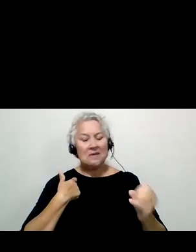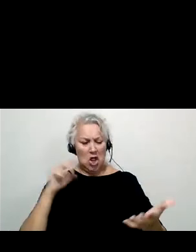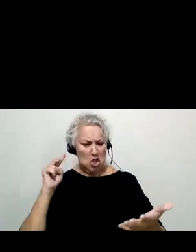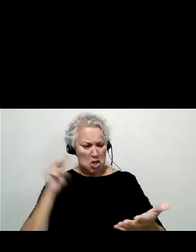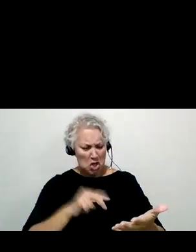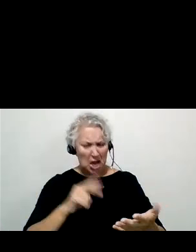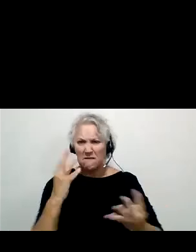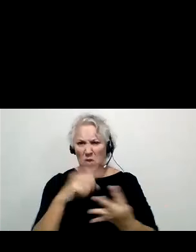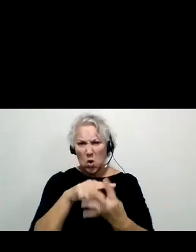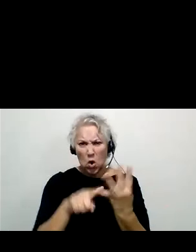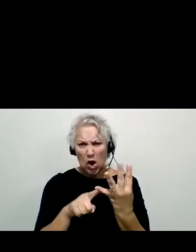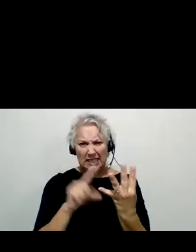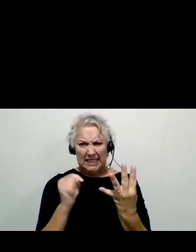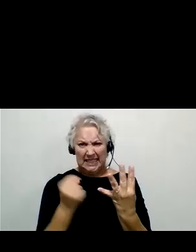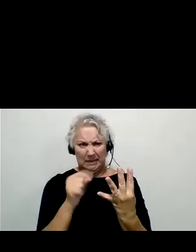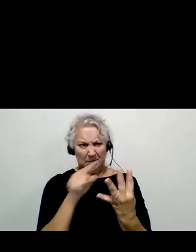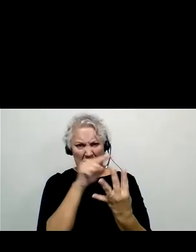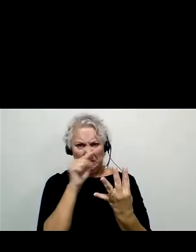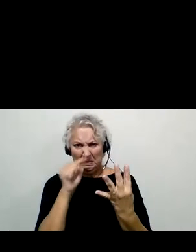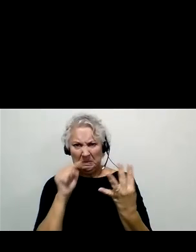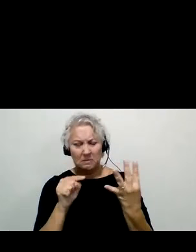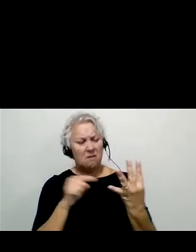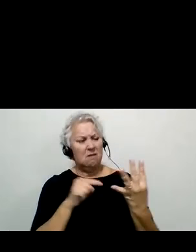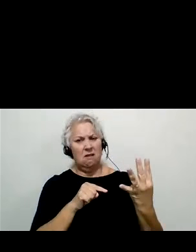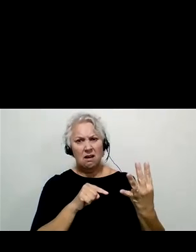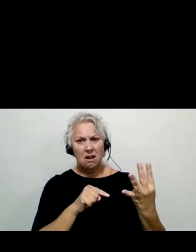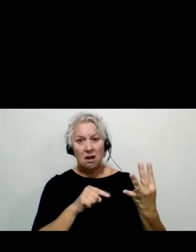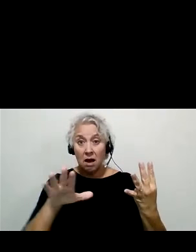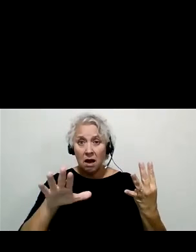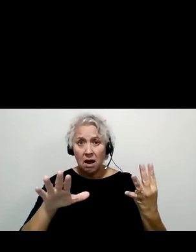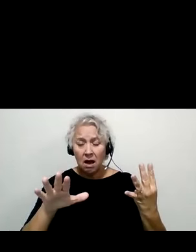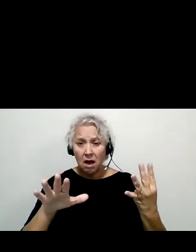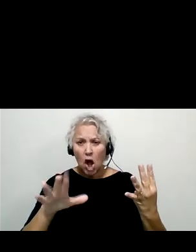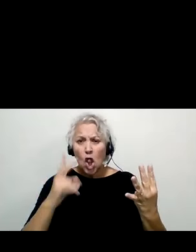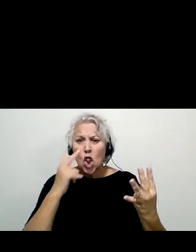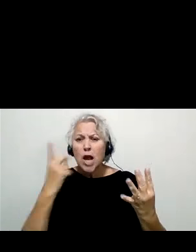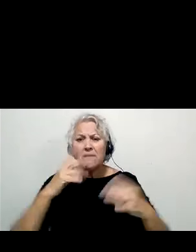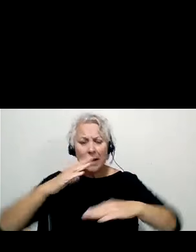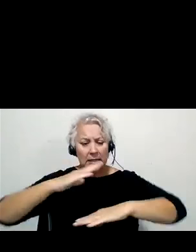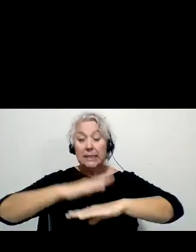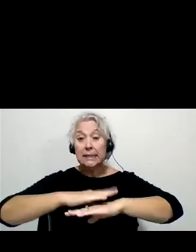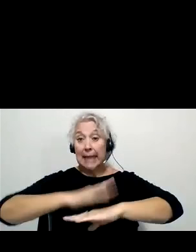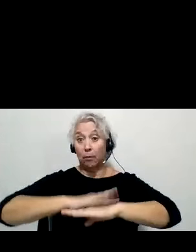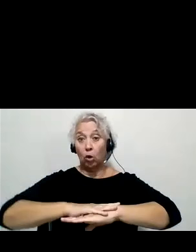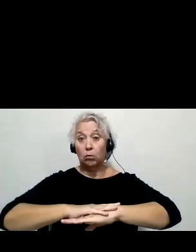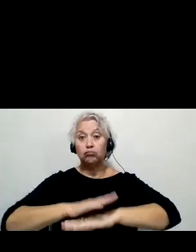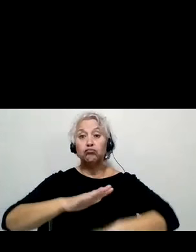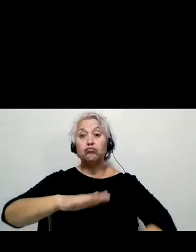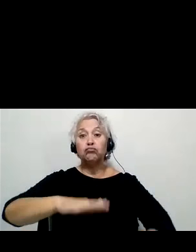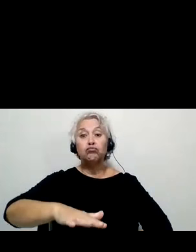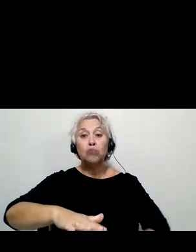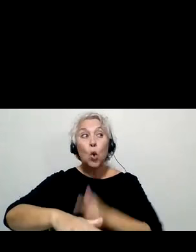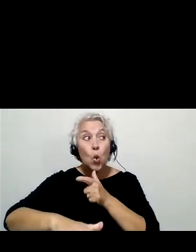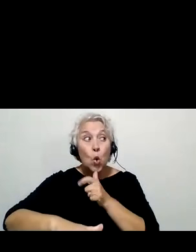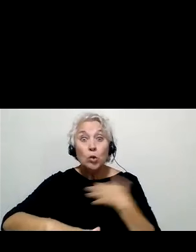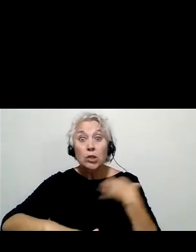4 different teams of people was that literally, I want you to picture everybody's hand on a table, and whenever you say who's in